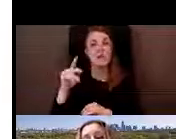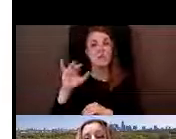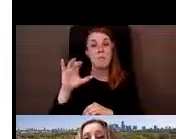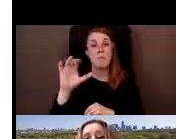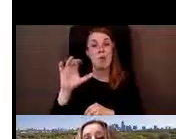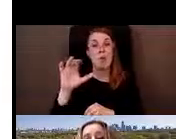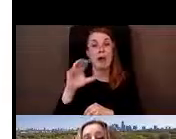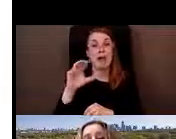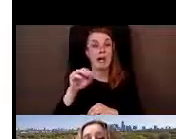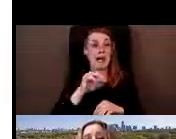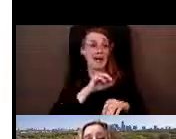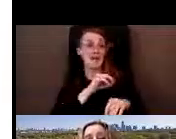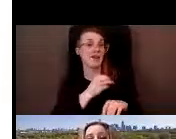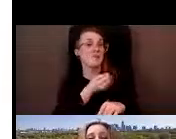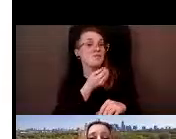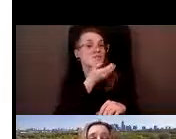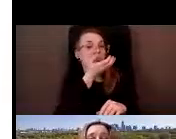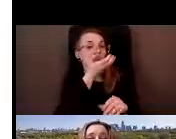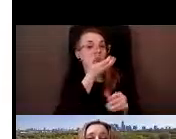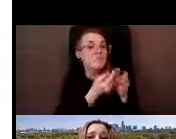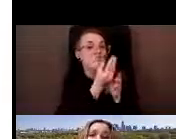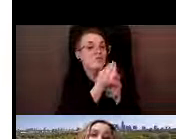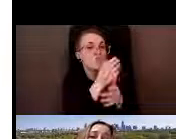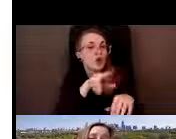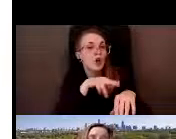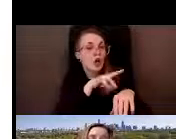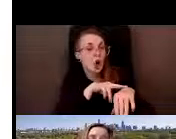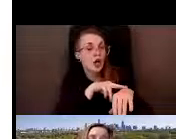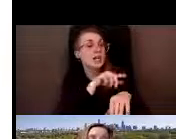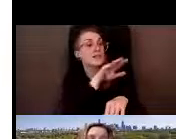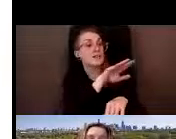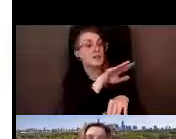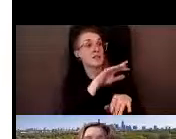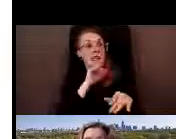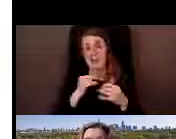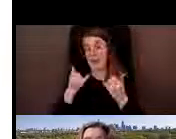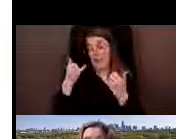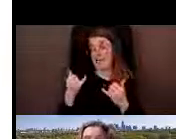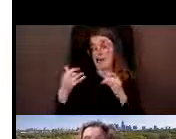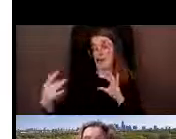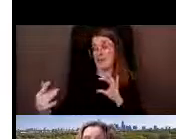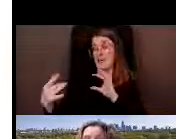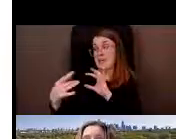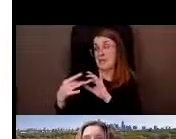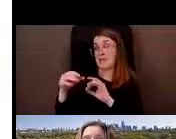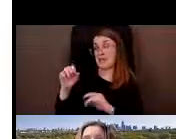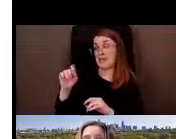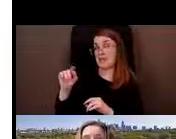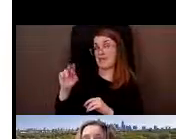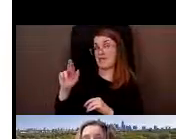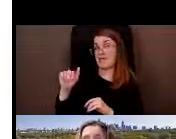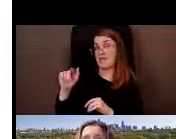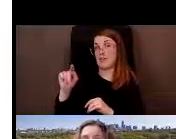the Botanical Gardens, and we would close that current alignment of Stratford to cars, which would be intended